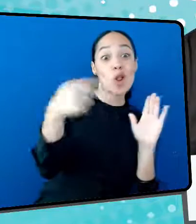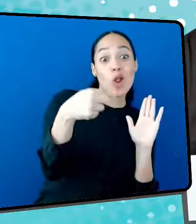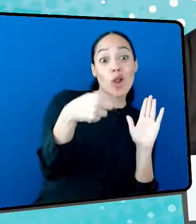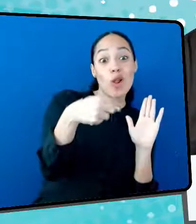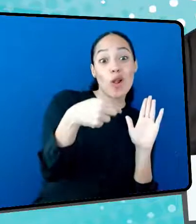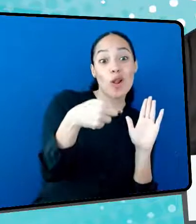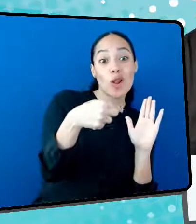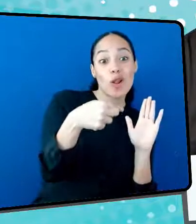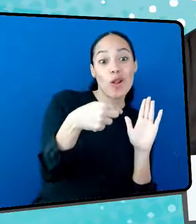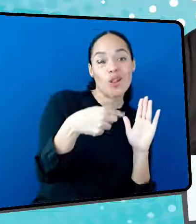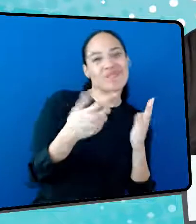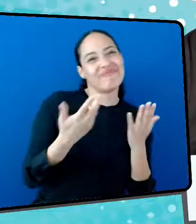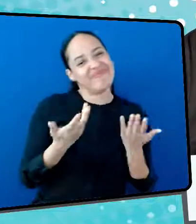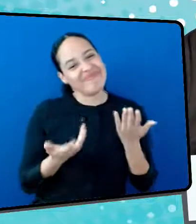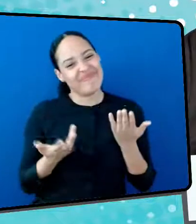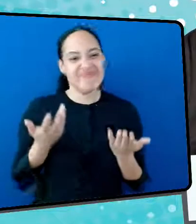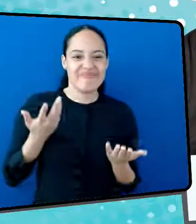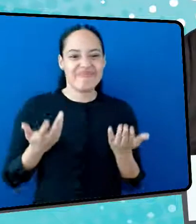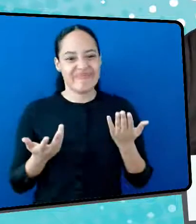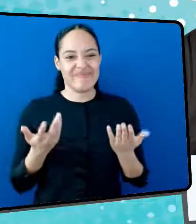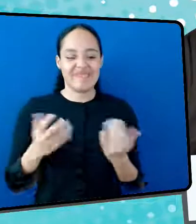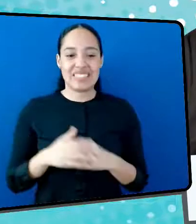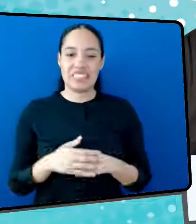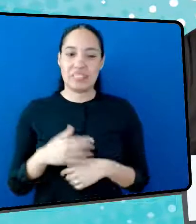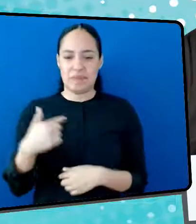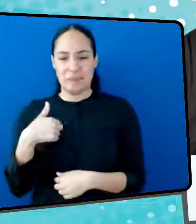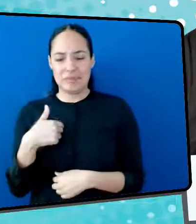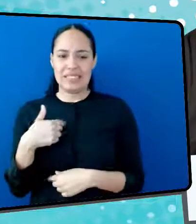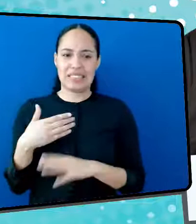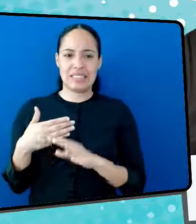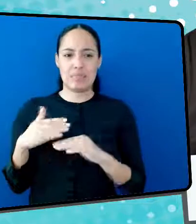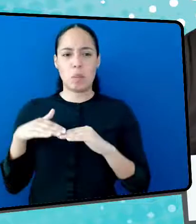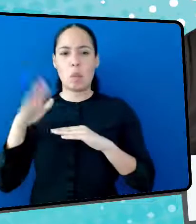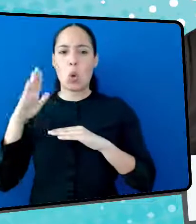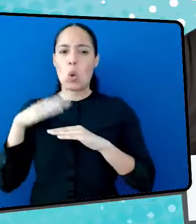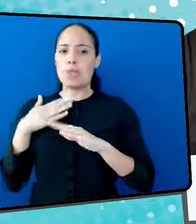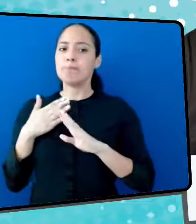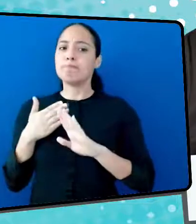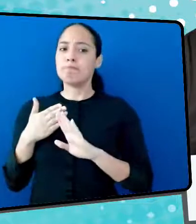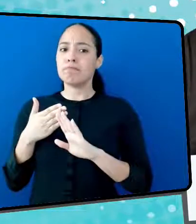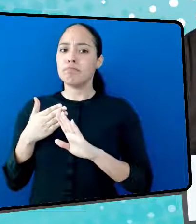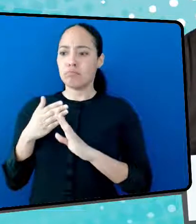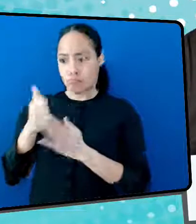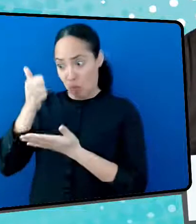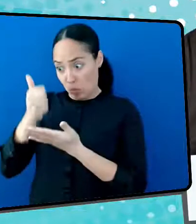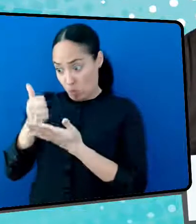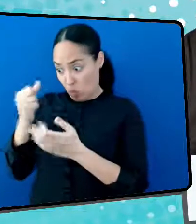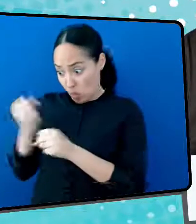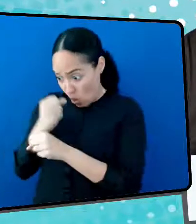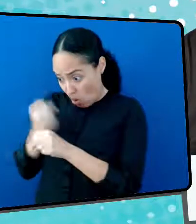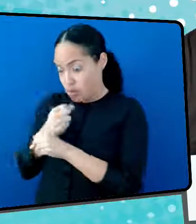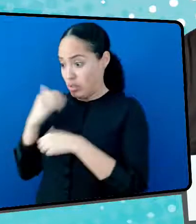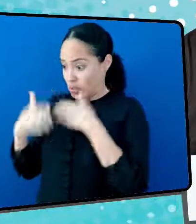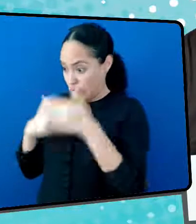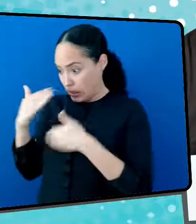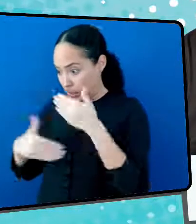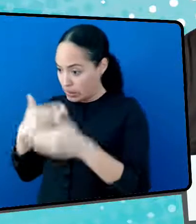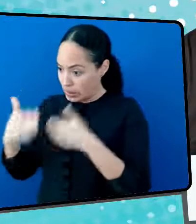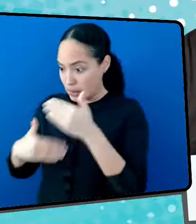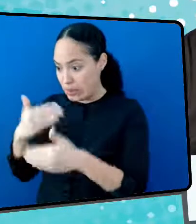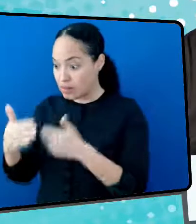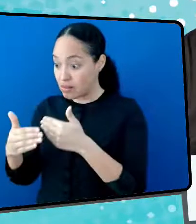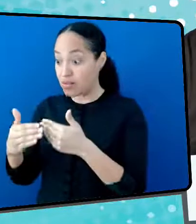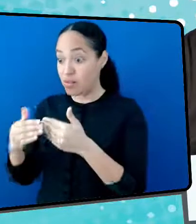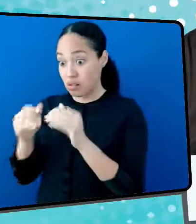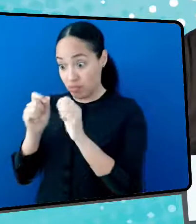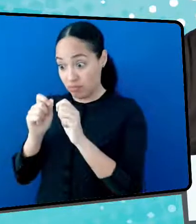it. And so again, this whole sort of hype around AI can be a little bit annoying, just in terms of like seeing